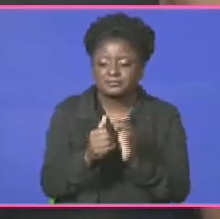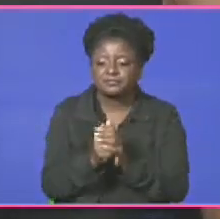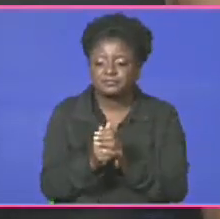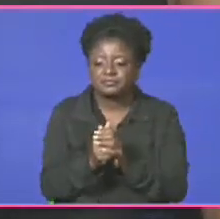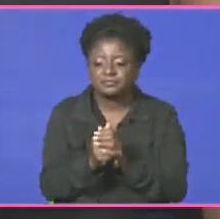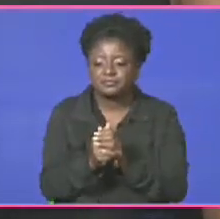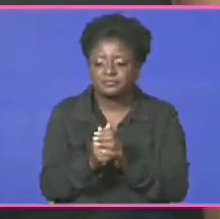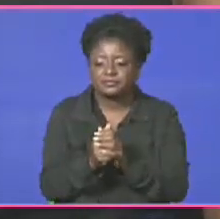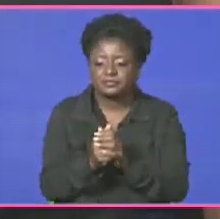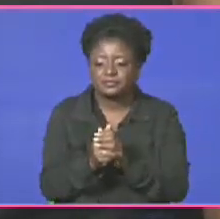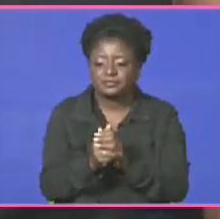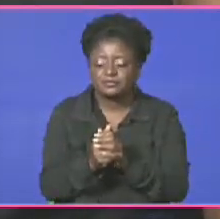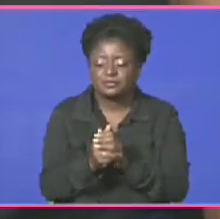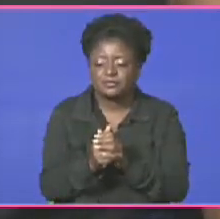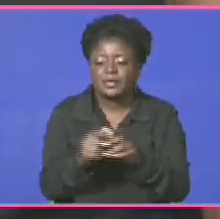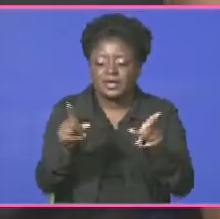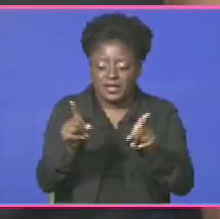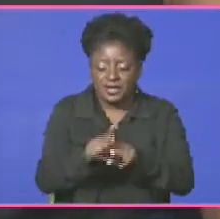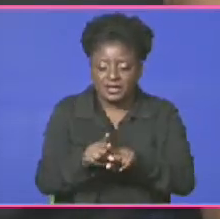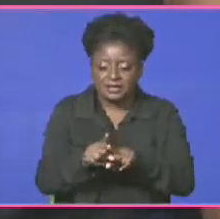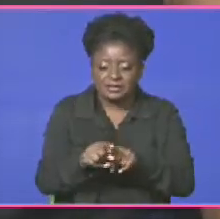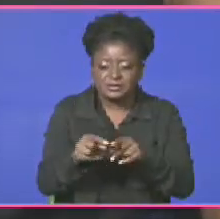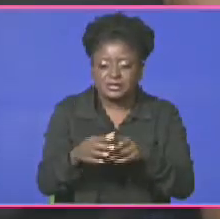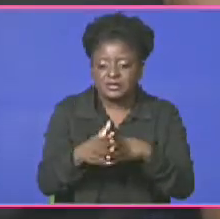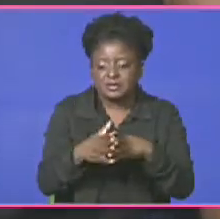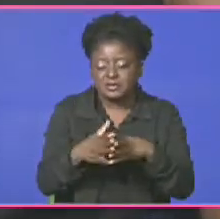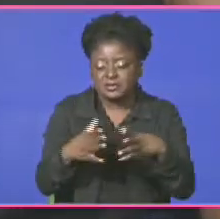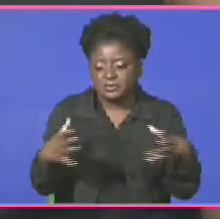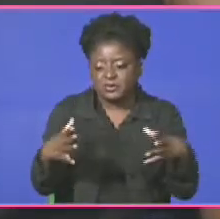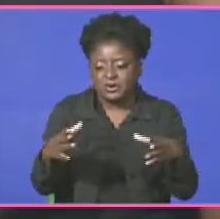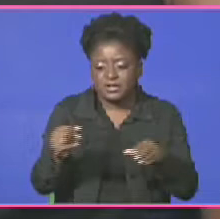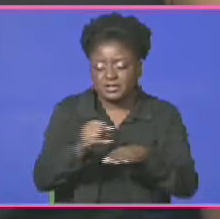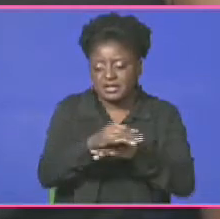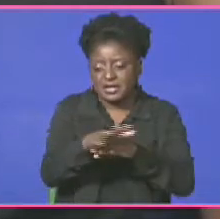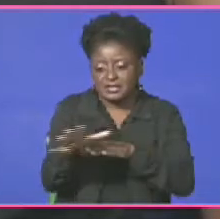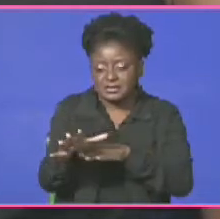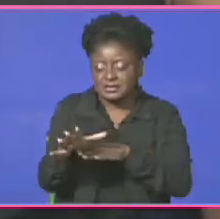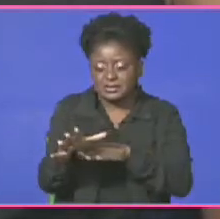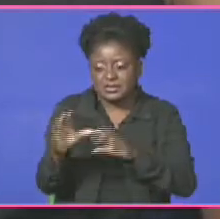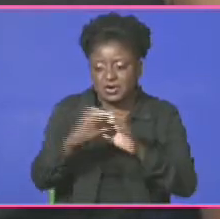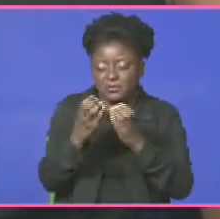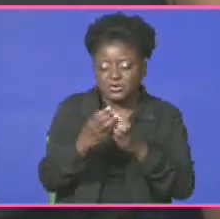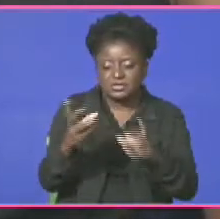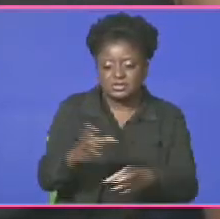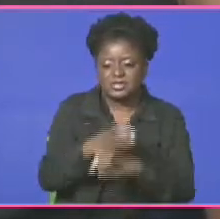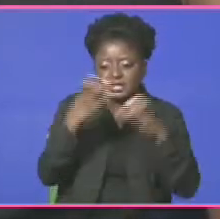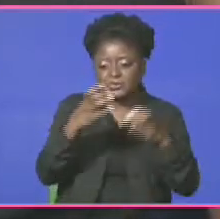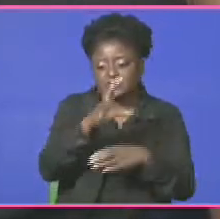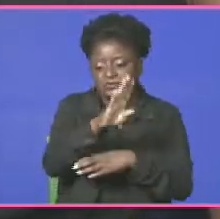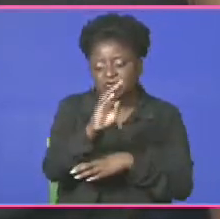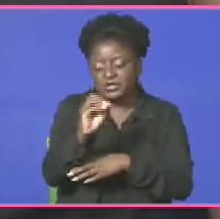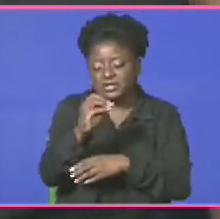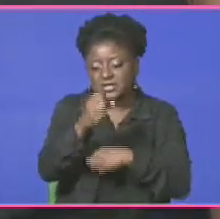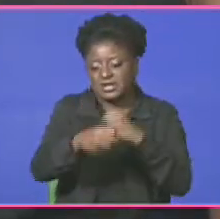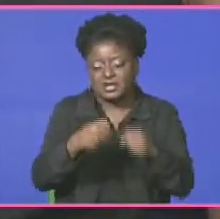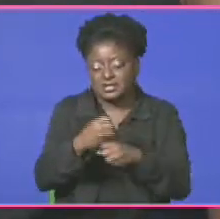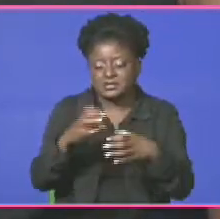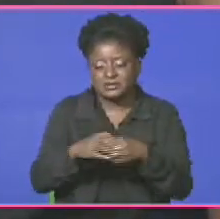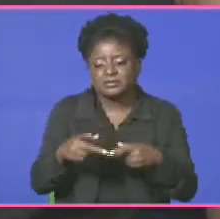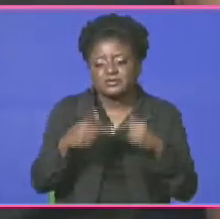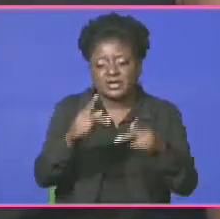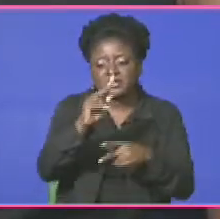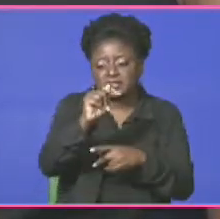Now on to the story. As the Broadcasting Corporation celebrates 40 years of providing television coverage, this evening we highlight